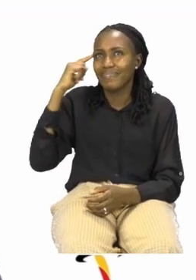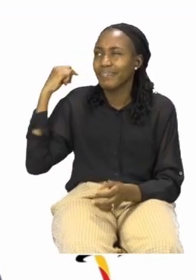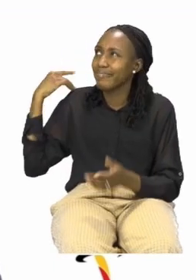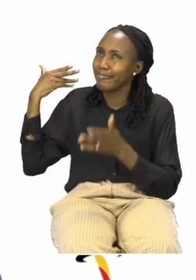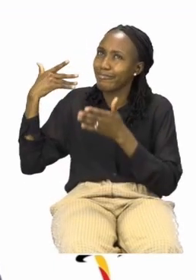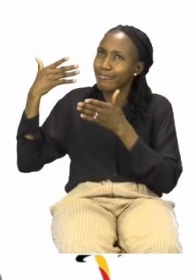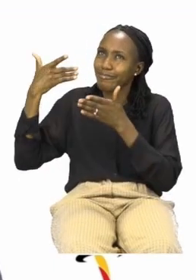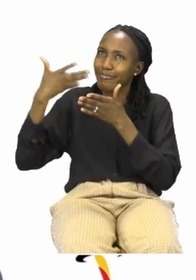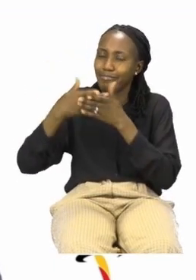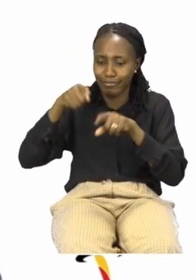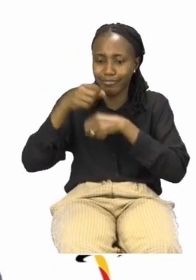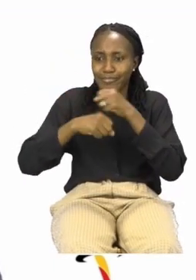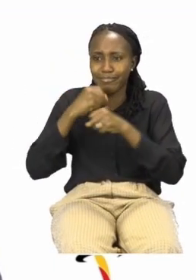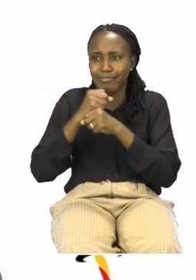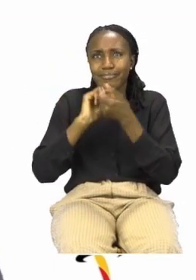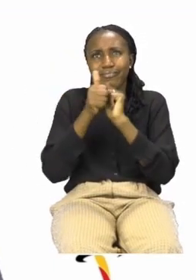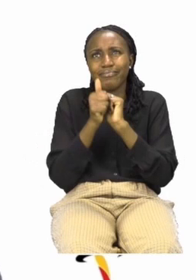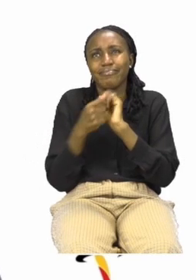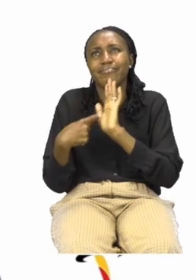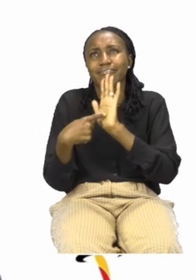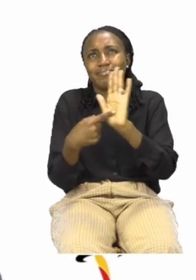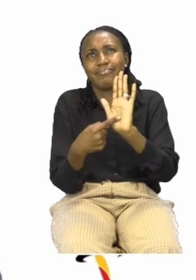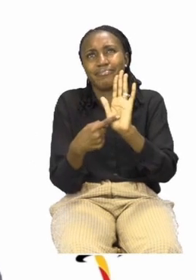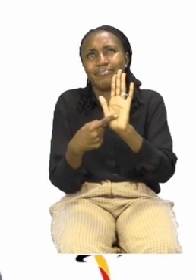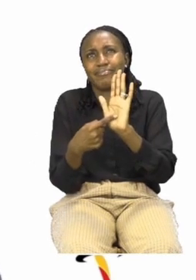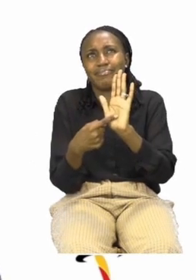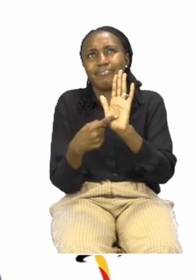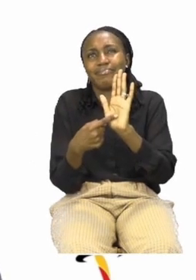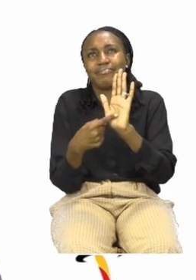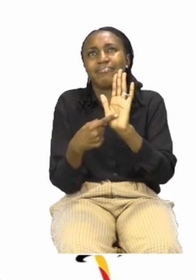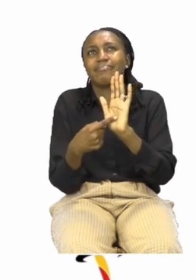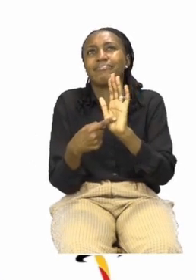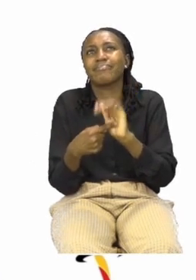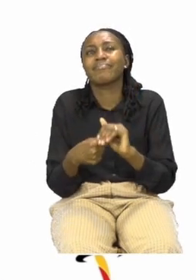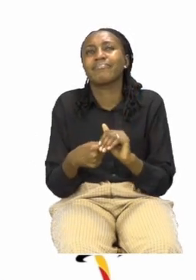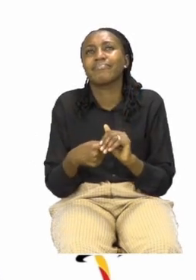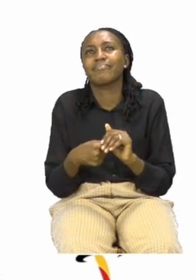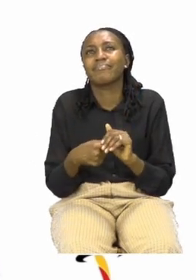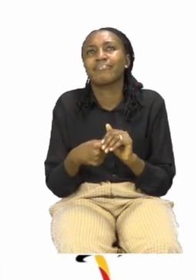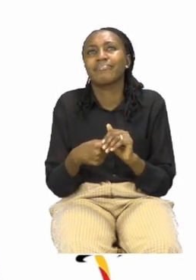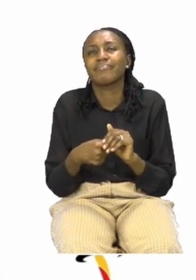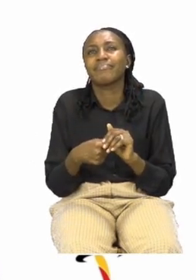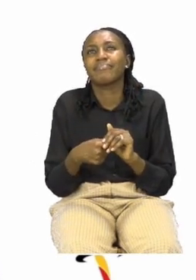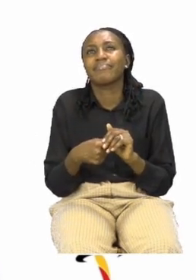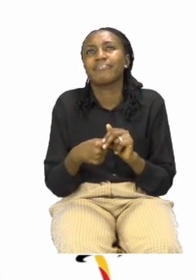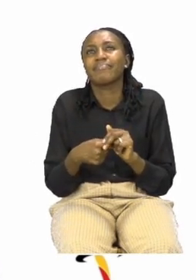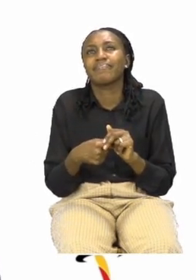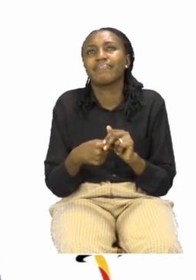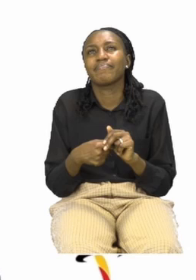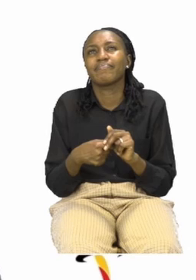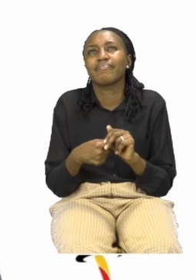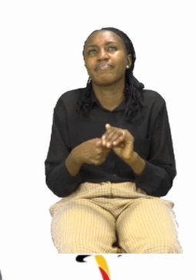year's Sports Expo and the fact that you moved to not a venue, but